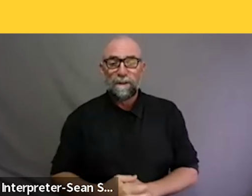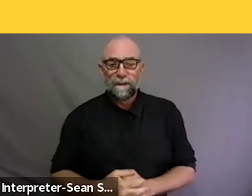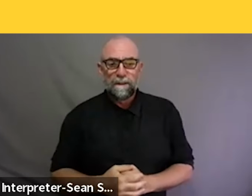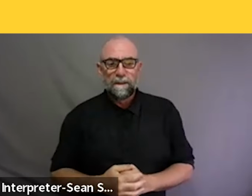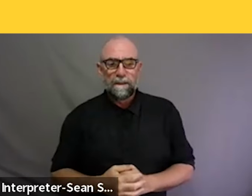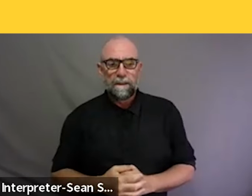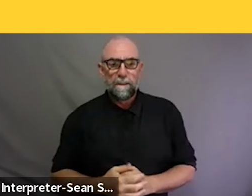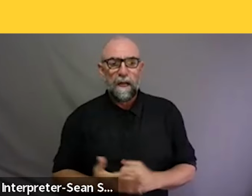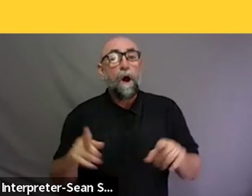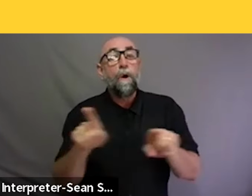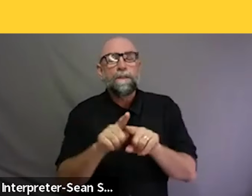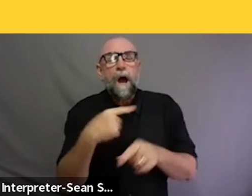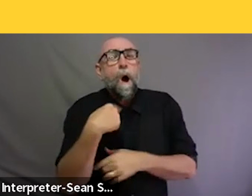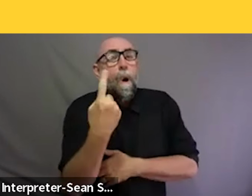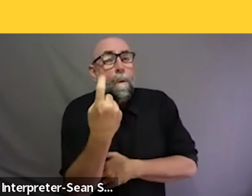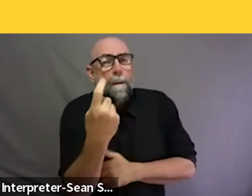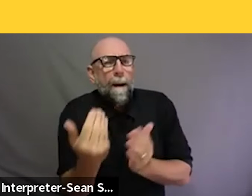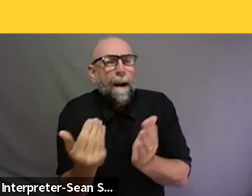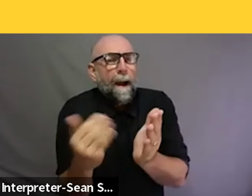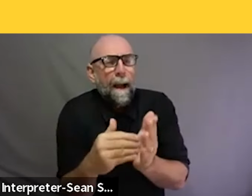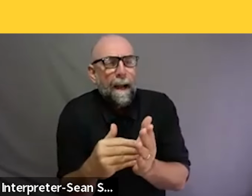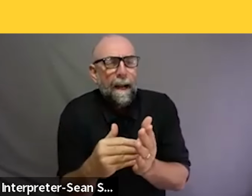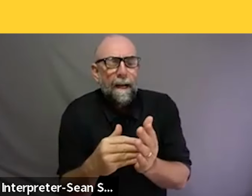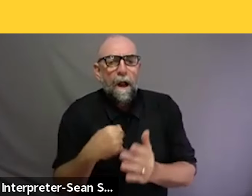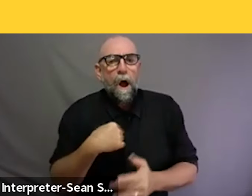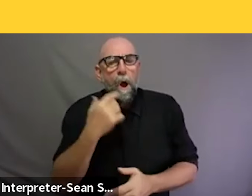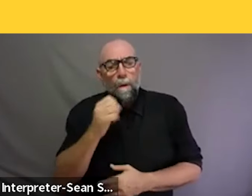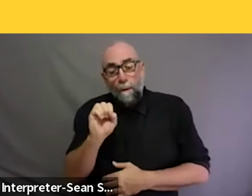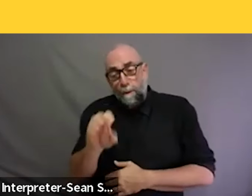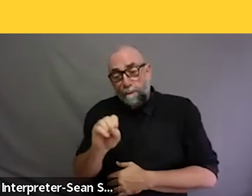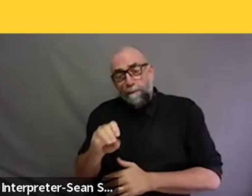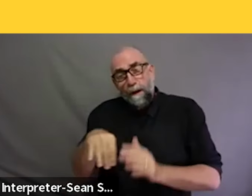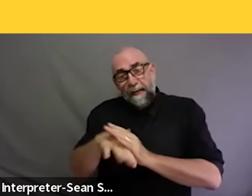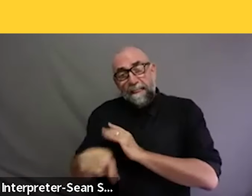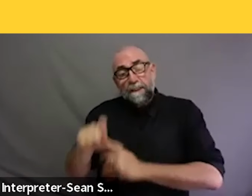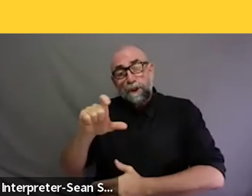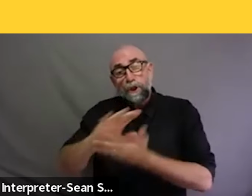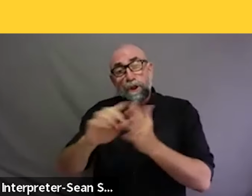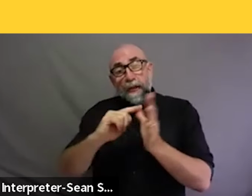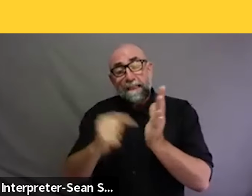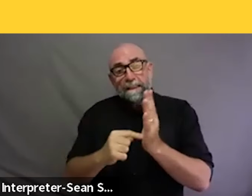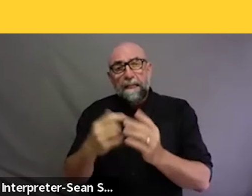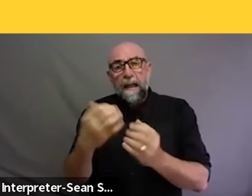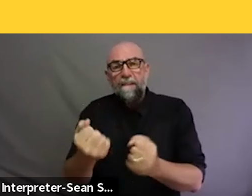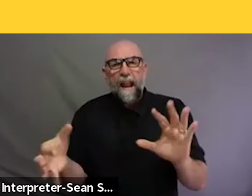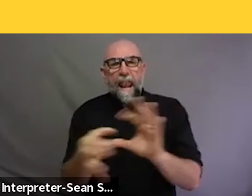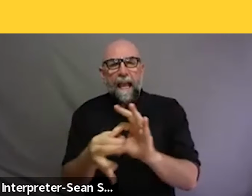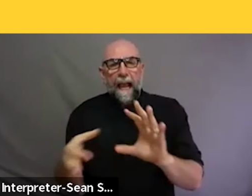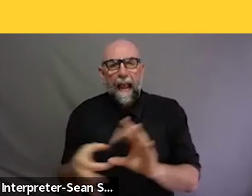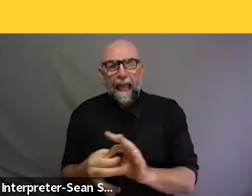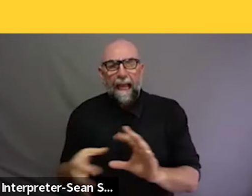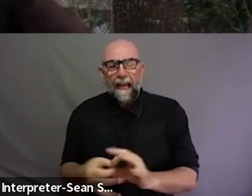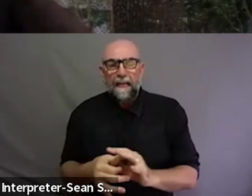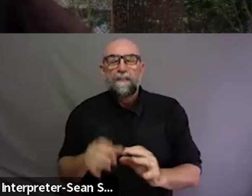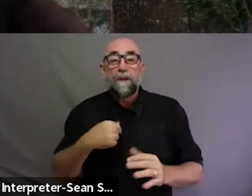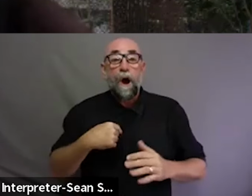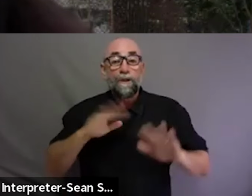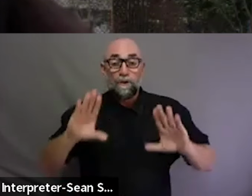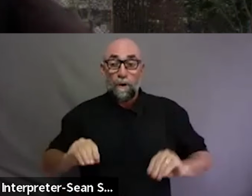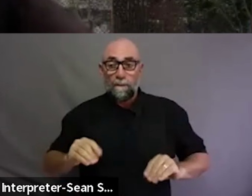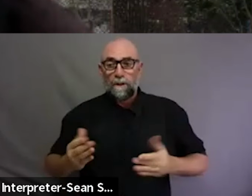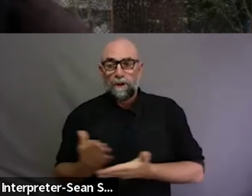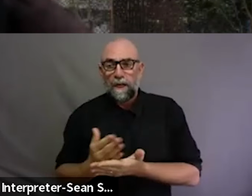Also, just finally, I'm going to put a couple of links in the chat about some of the things that we've produced. So I'll stop sharing now.